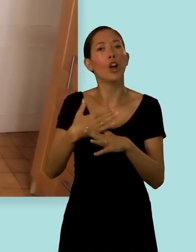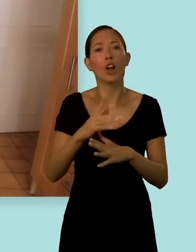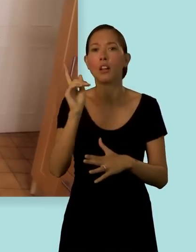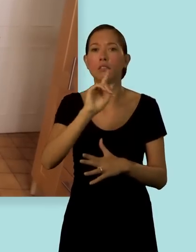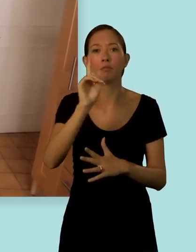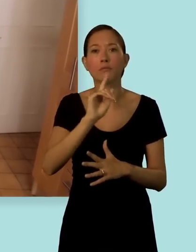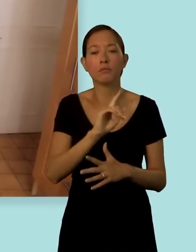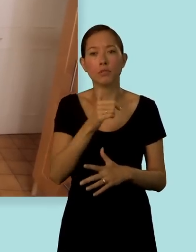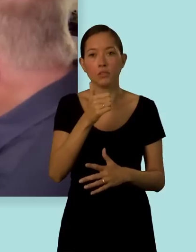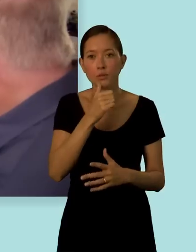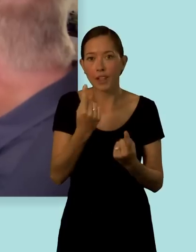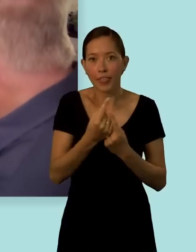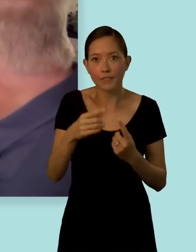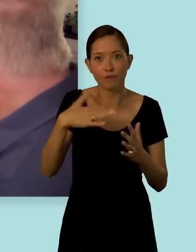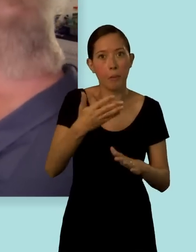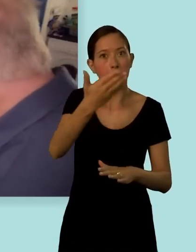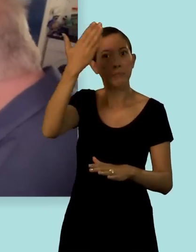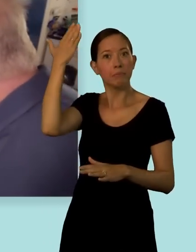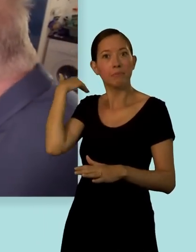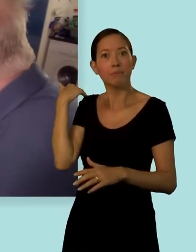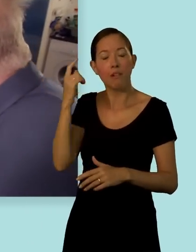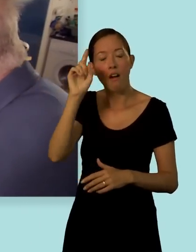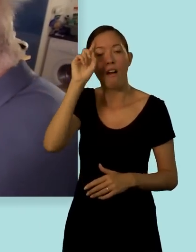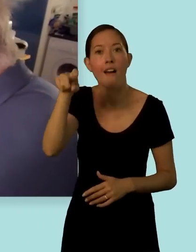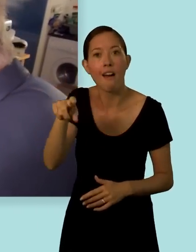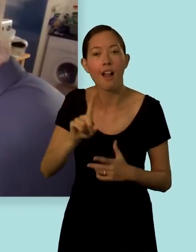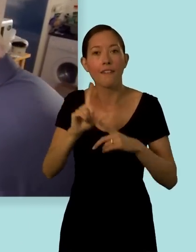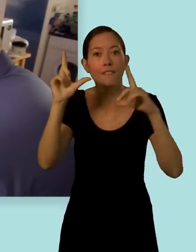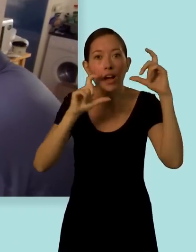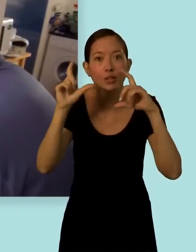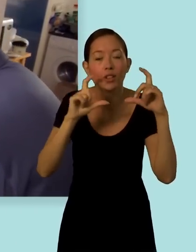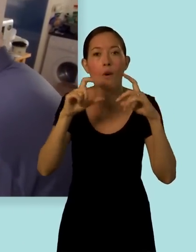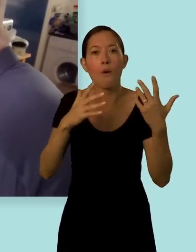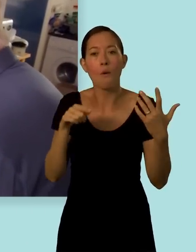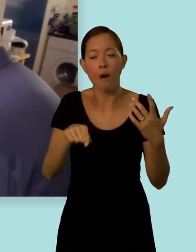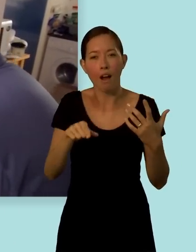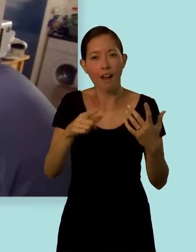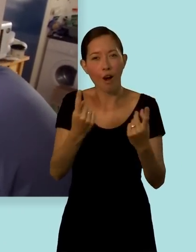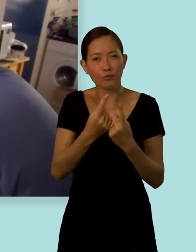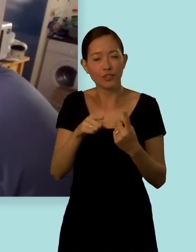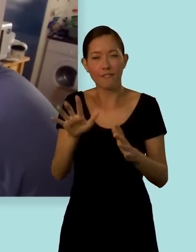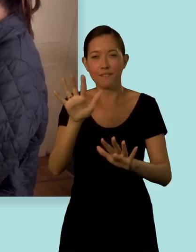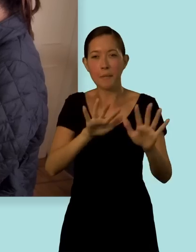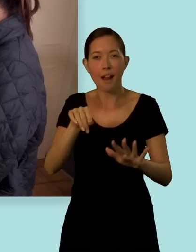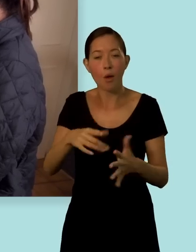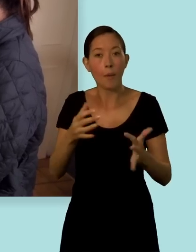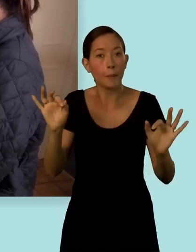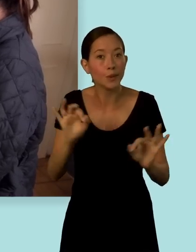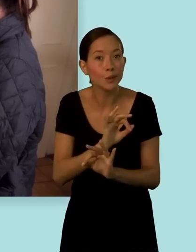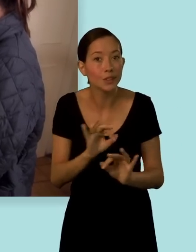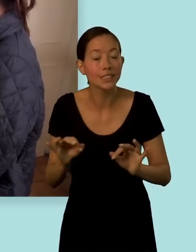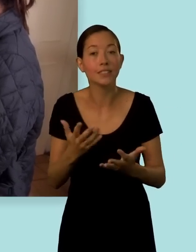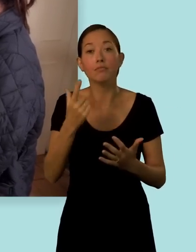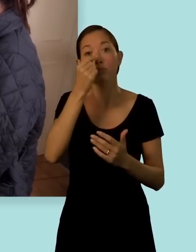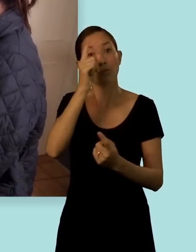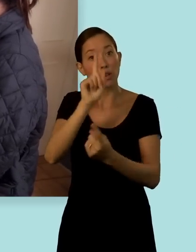Reminiscence work involves talking about things from the past, using prompts such as photos, familiar objects or music.